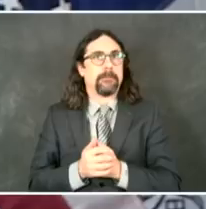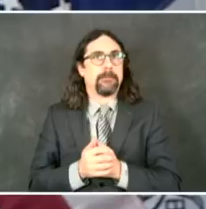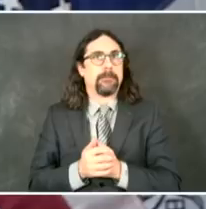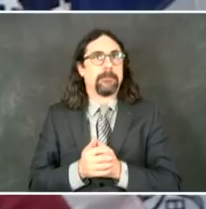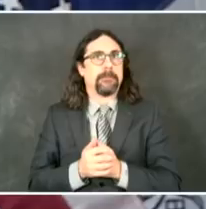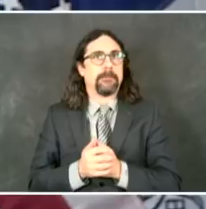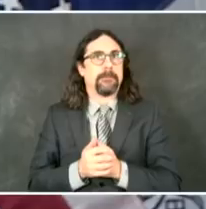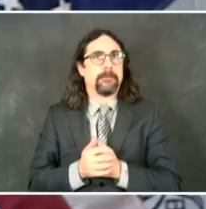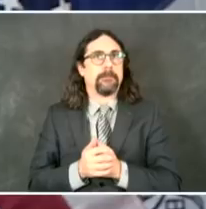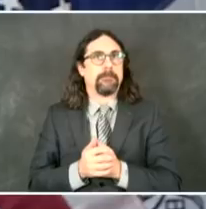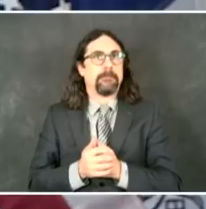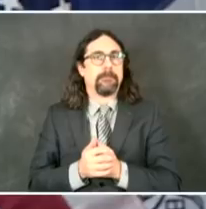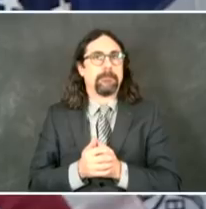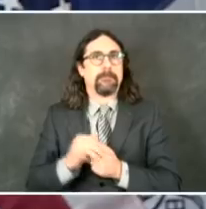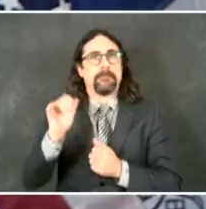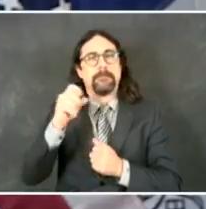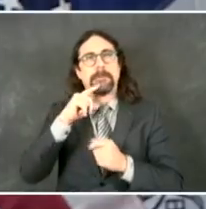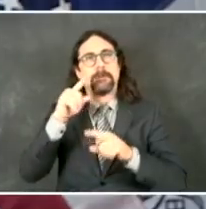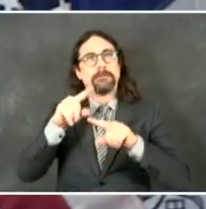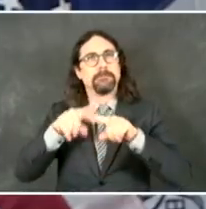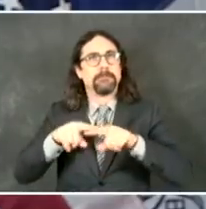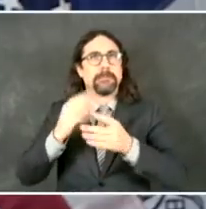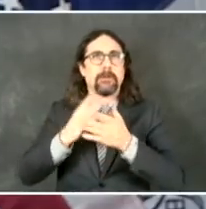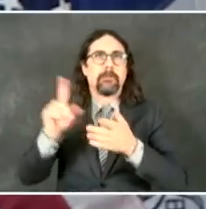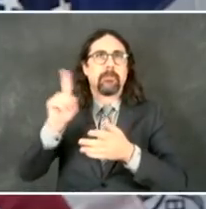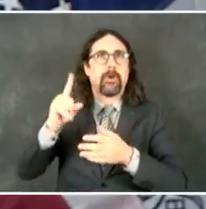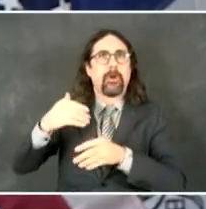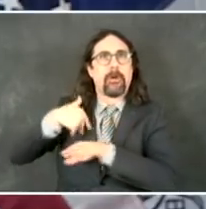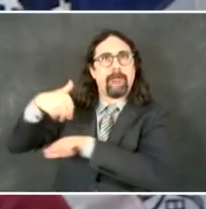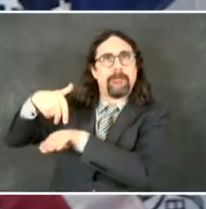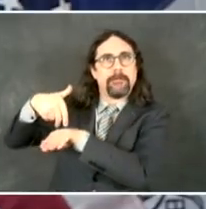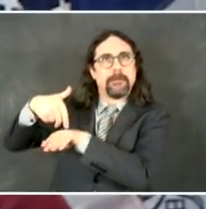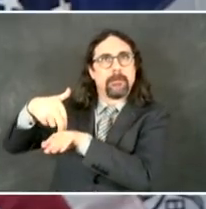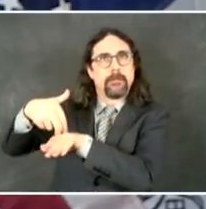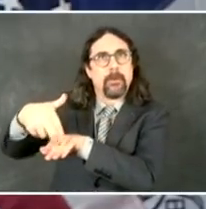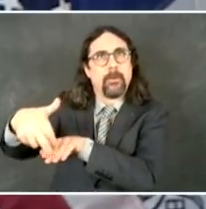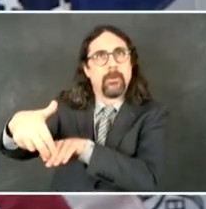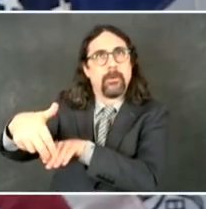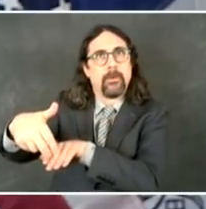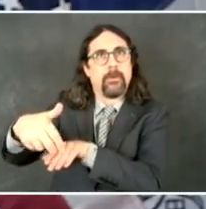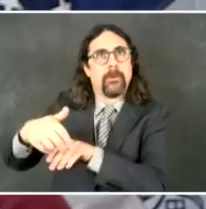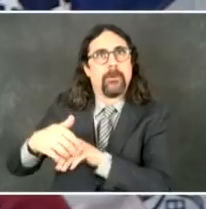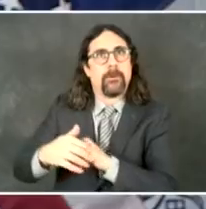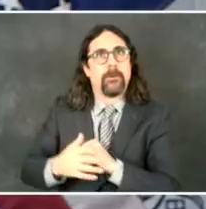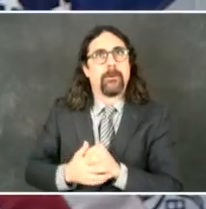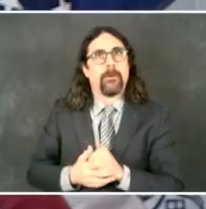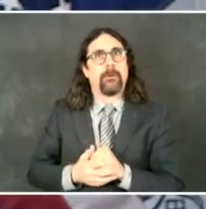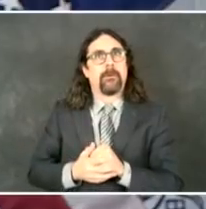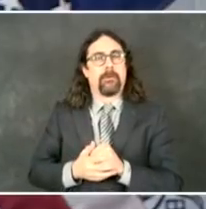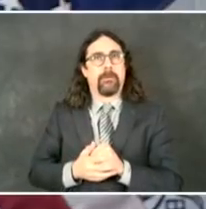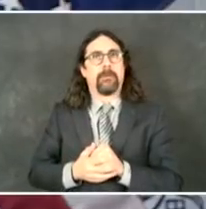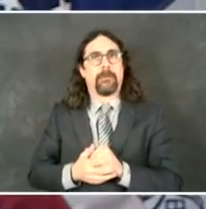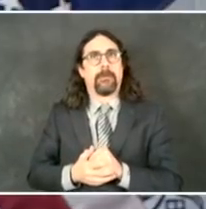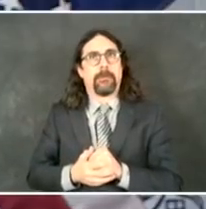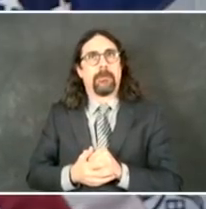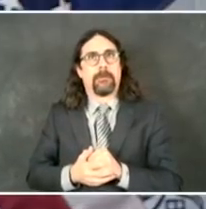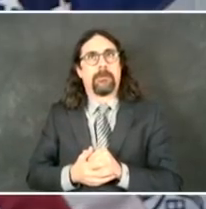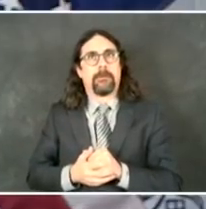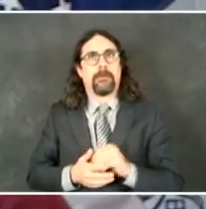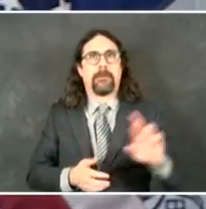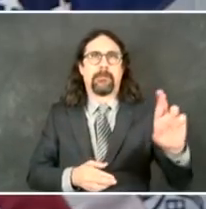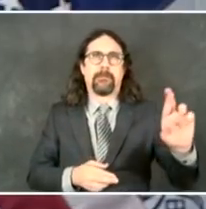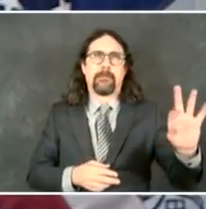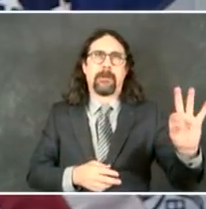sidewalk space into the street more, but with the proper kind of barricades. Some streets will be more